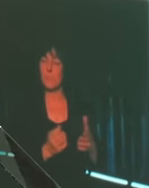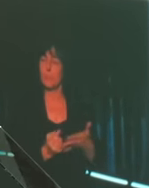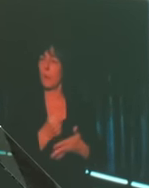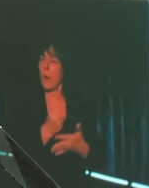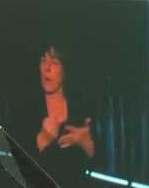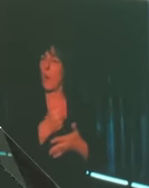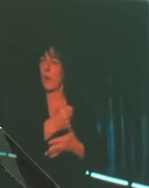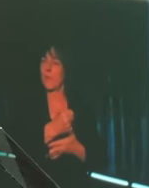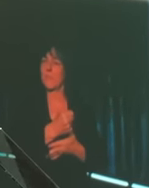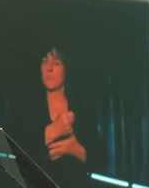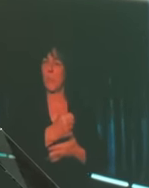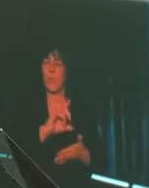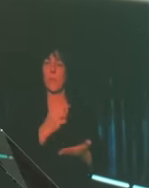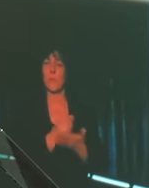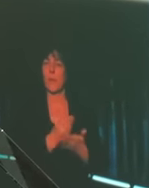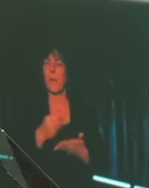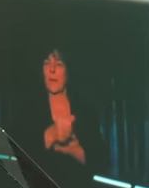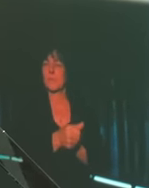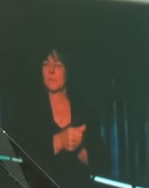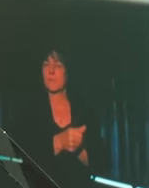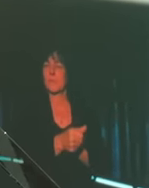priorities when it comes to the grant programs.